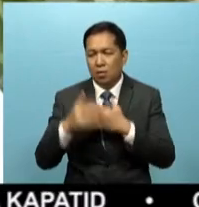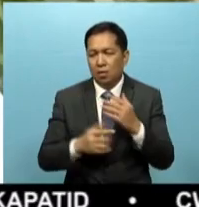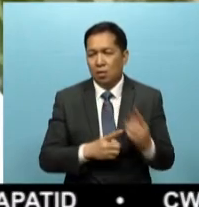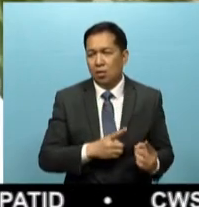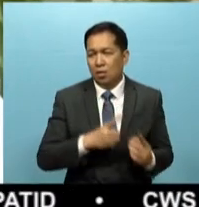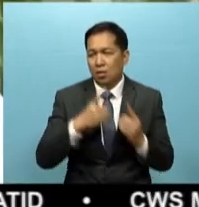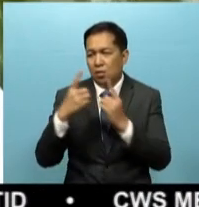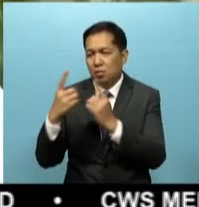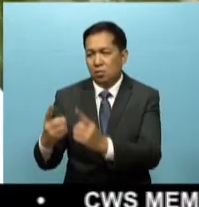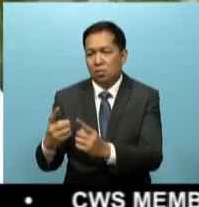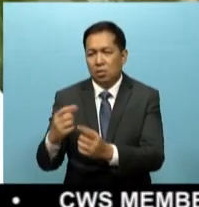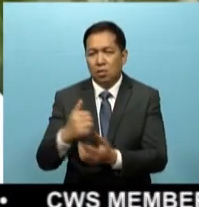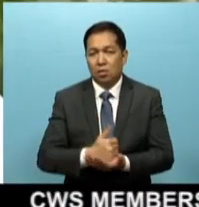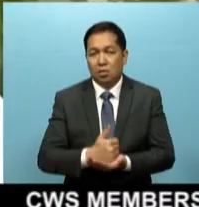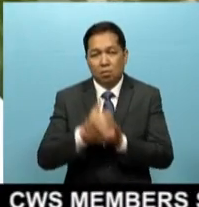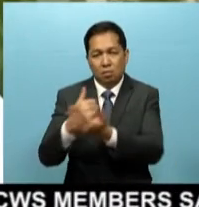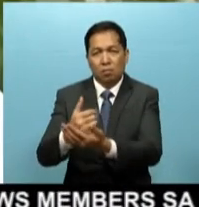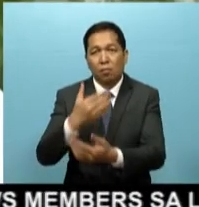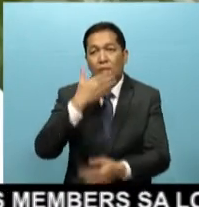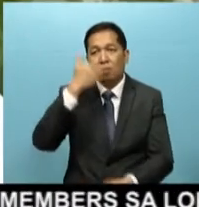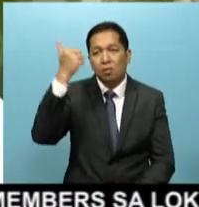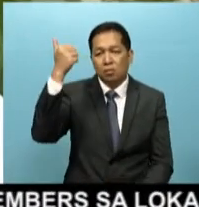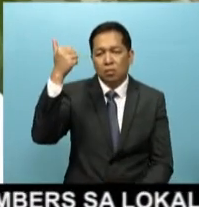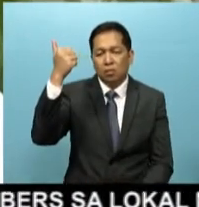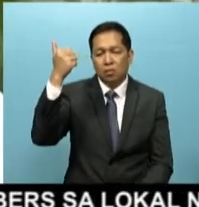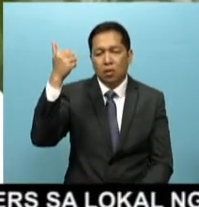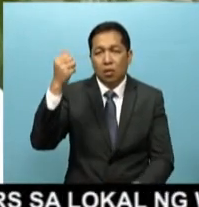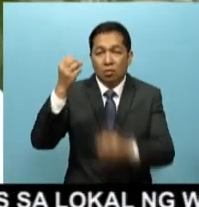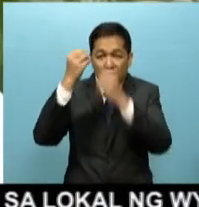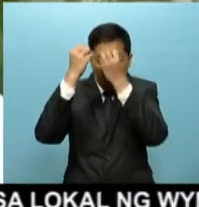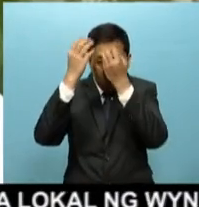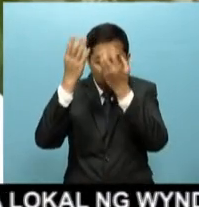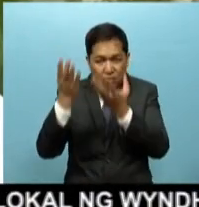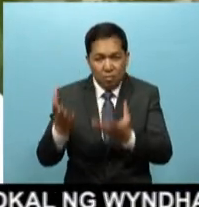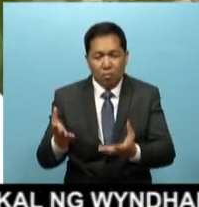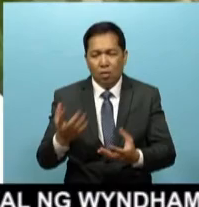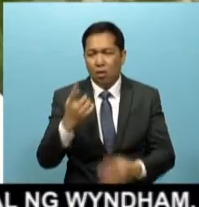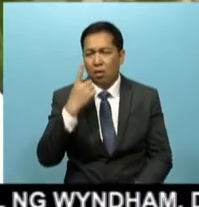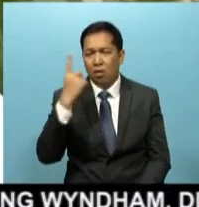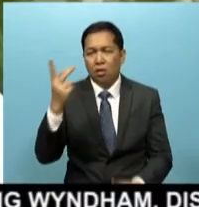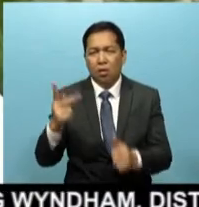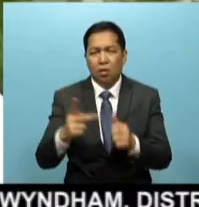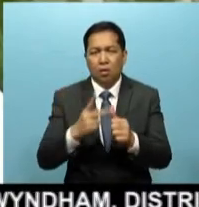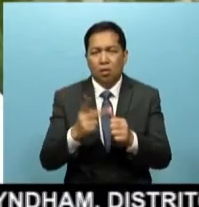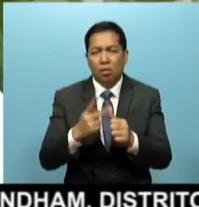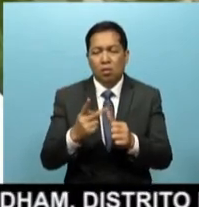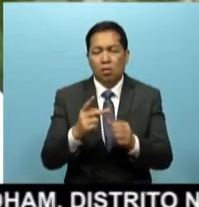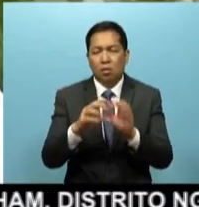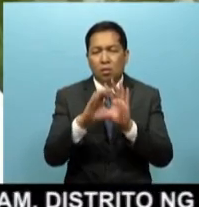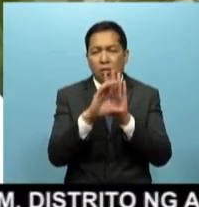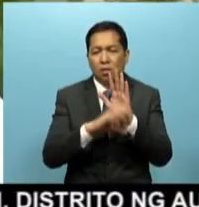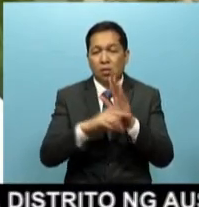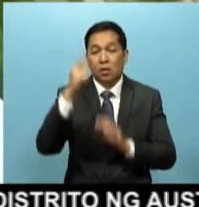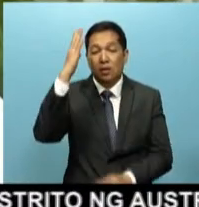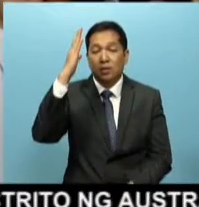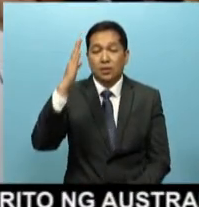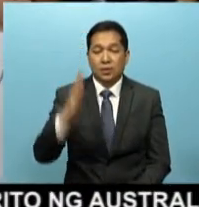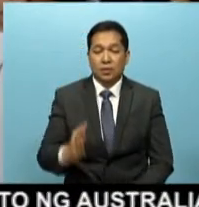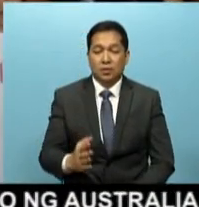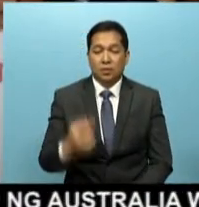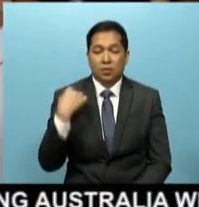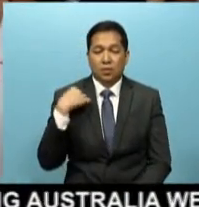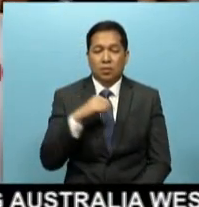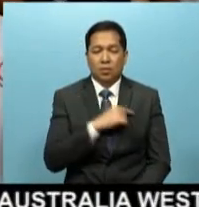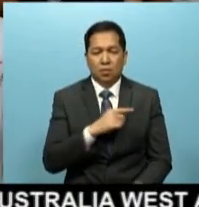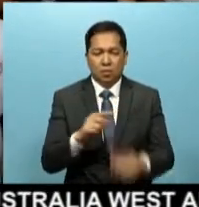to help others and most of all, to obey one of the primary commandments of our Lord God. And we